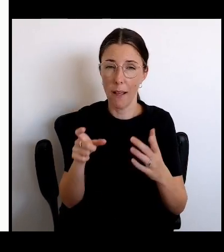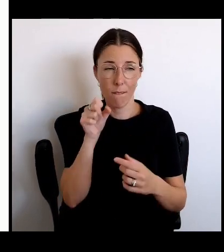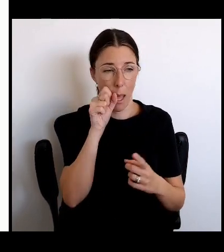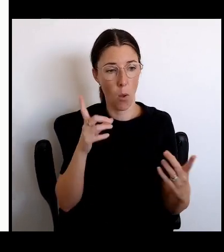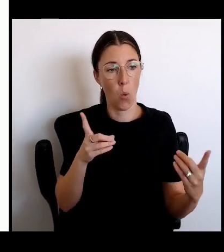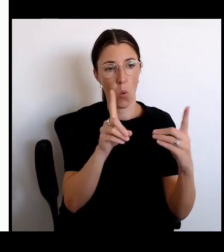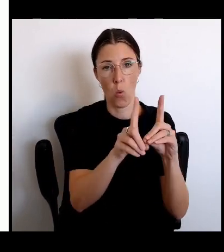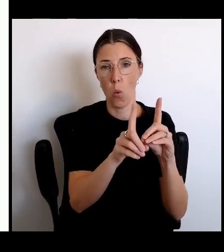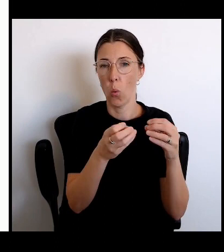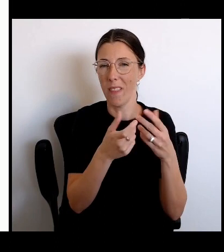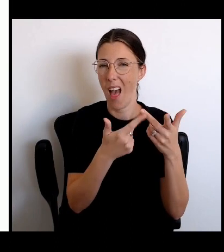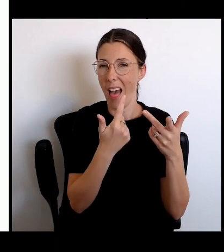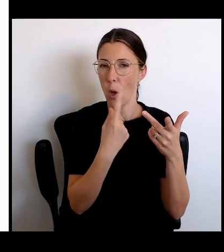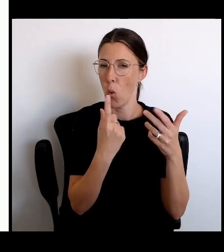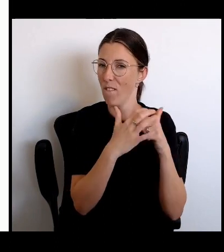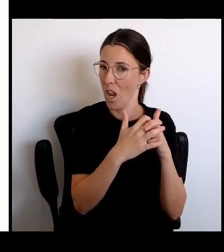at parties.